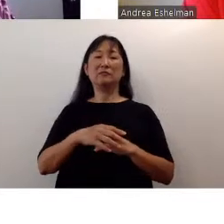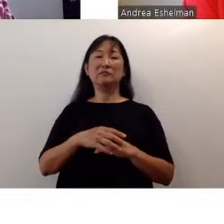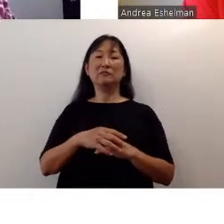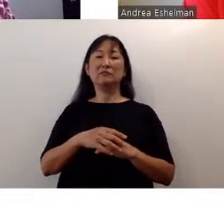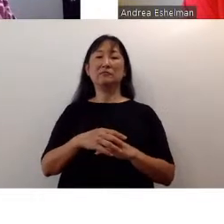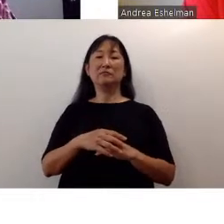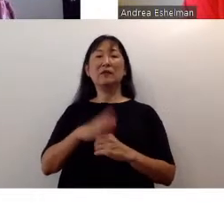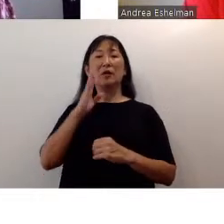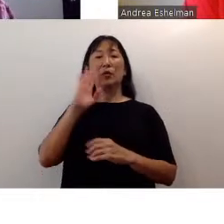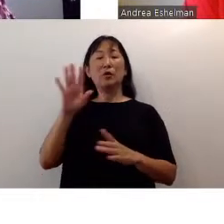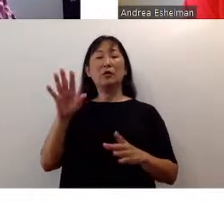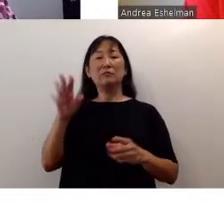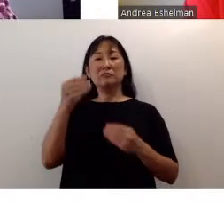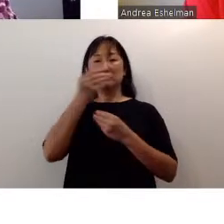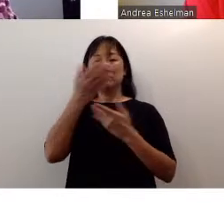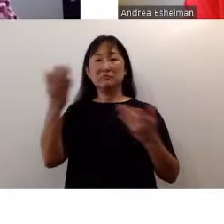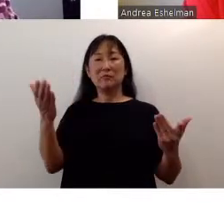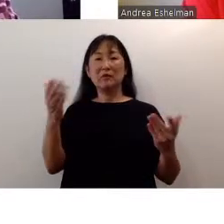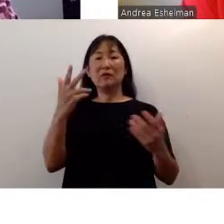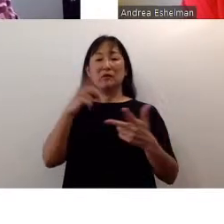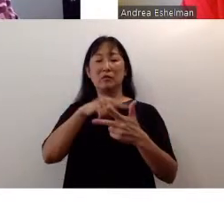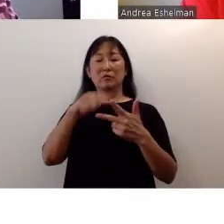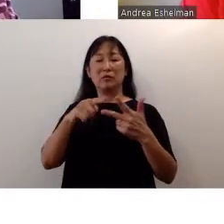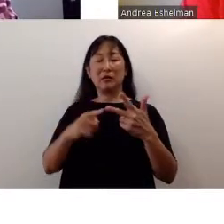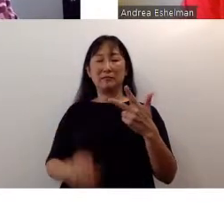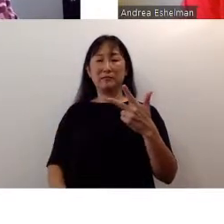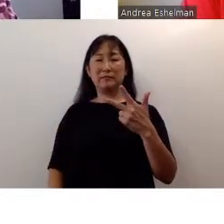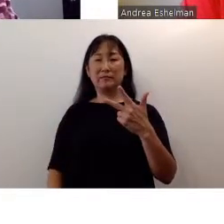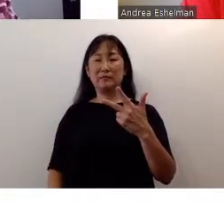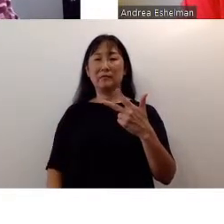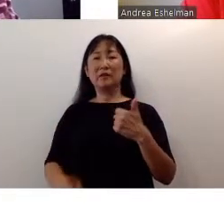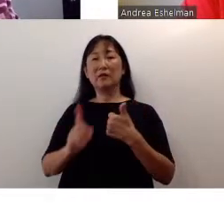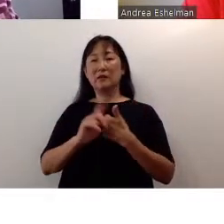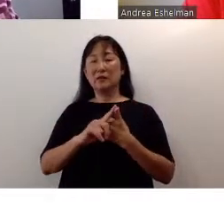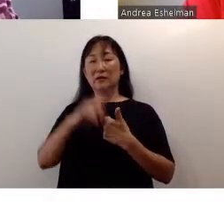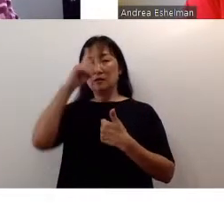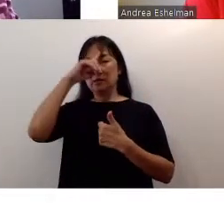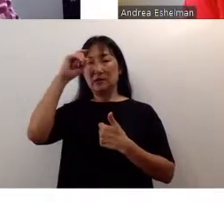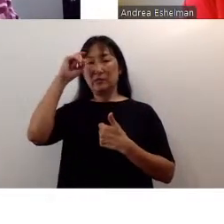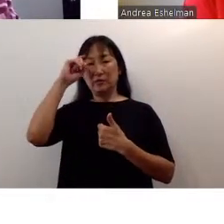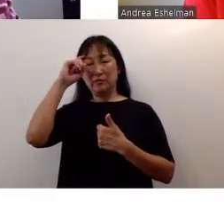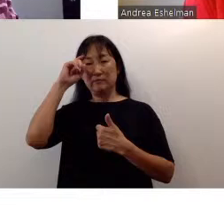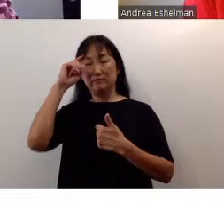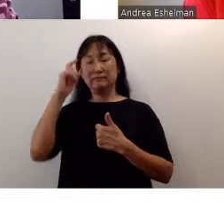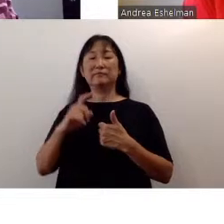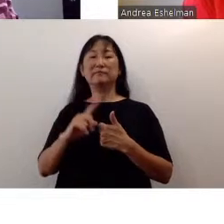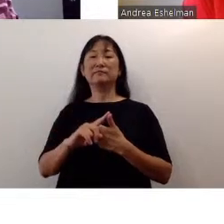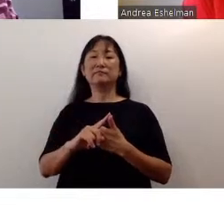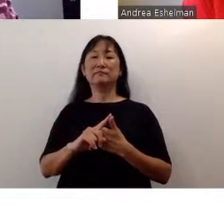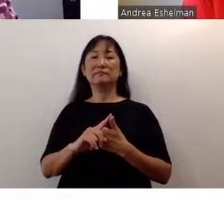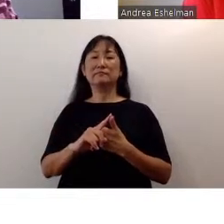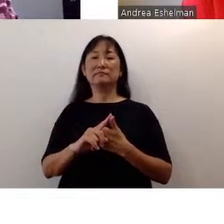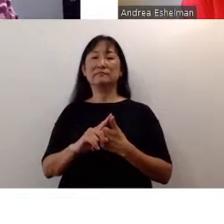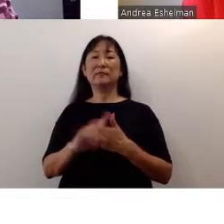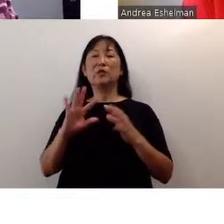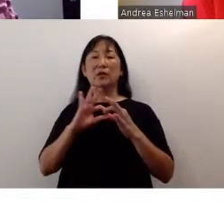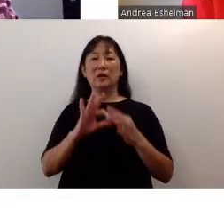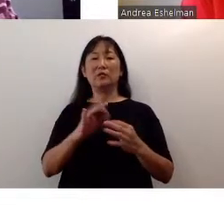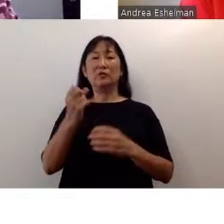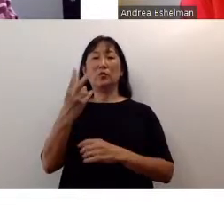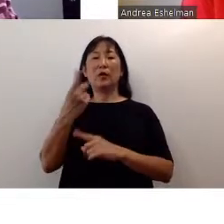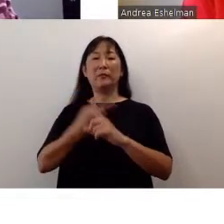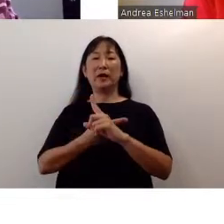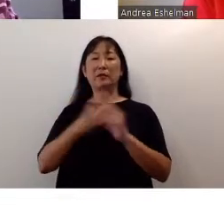providing information on three main topics. We're going to talk a little bit about summer 2020, and in particular related to 12-month